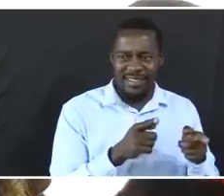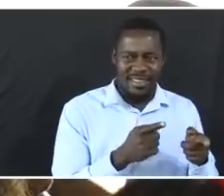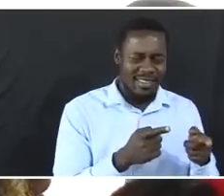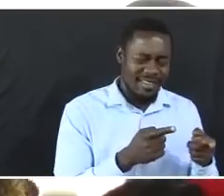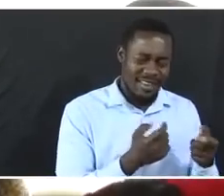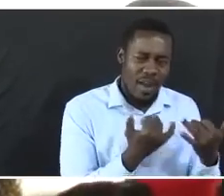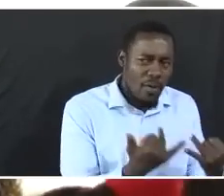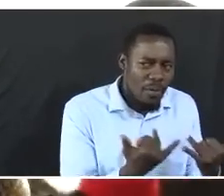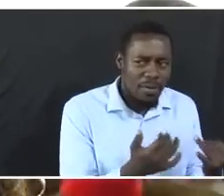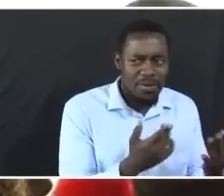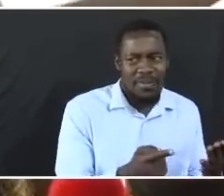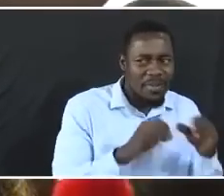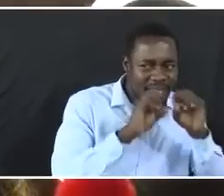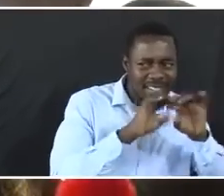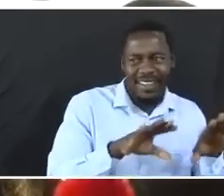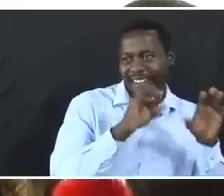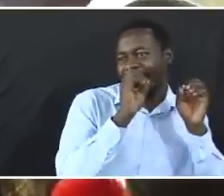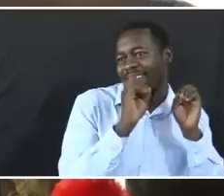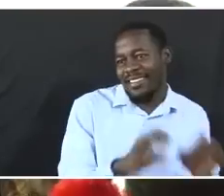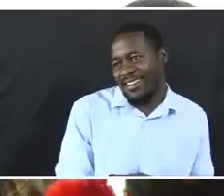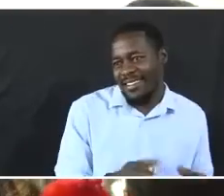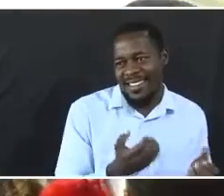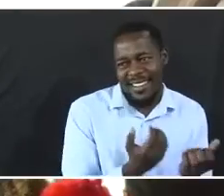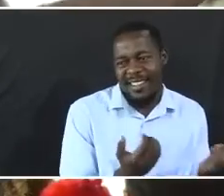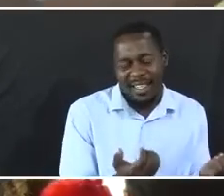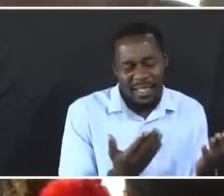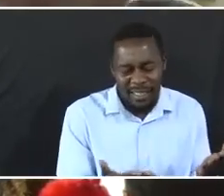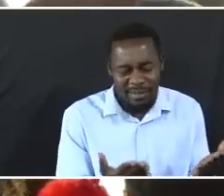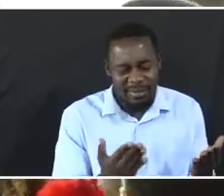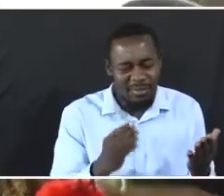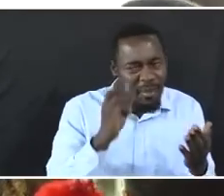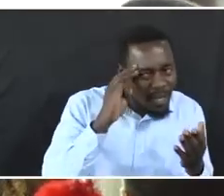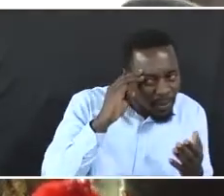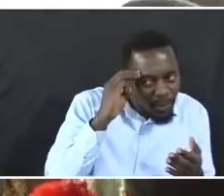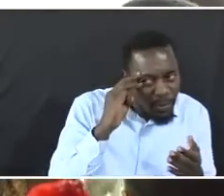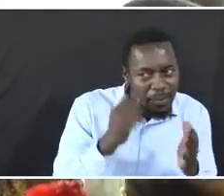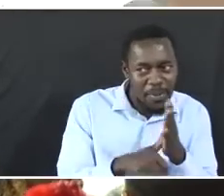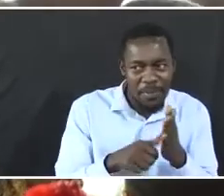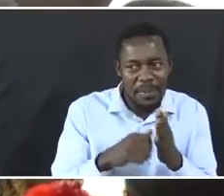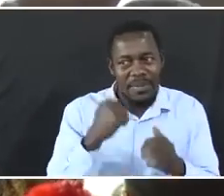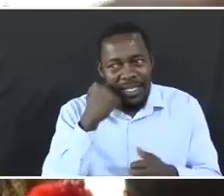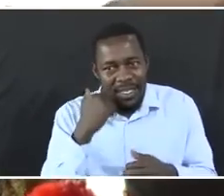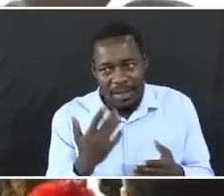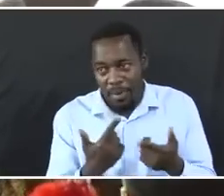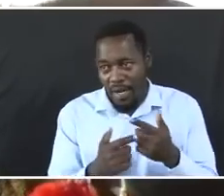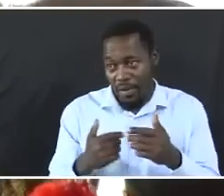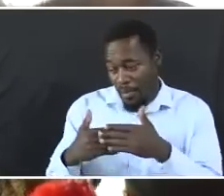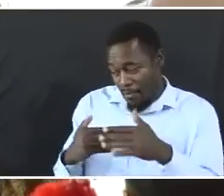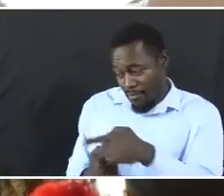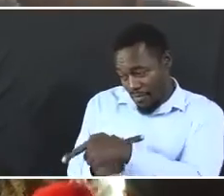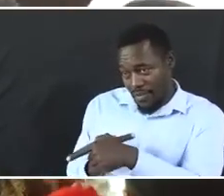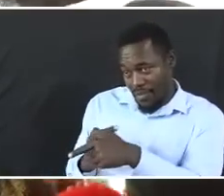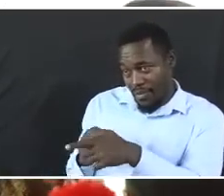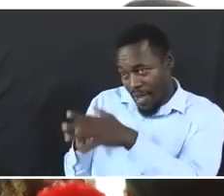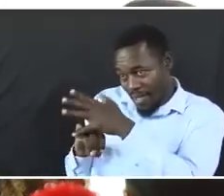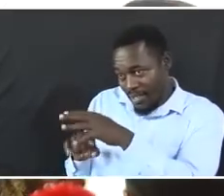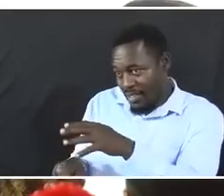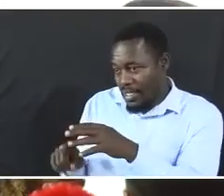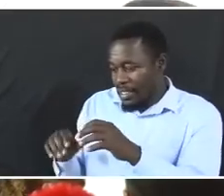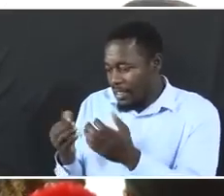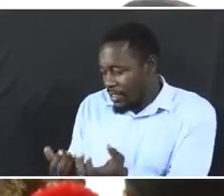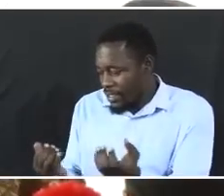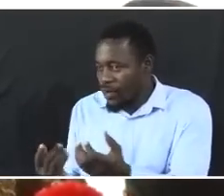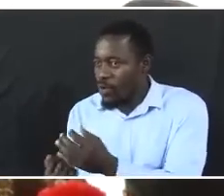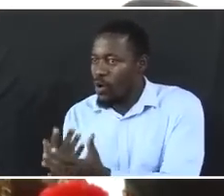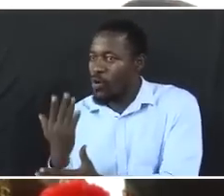hope? Can you make a prayer of Jabez that he changes your name? I don't know if there's that opportunity, or since